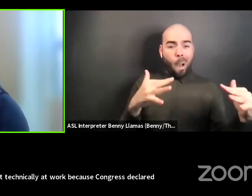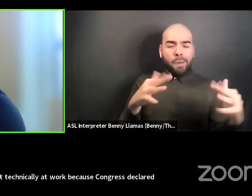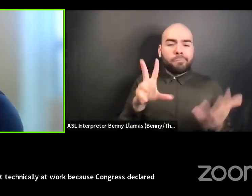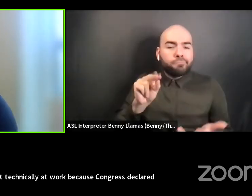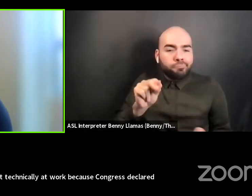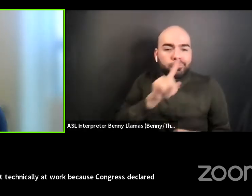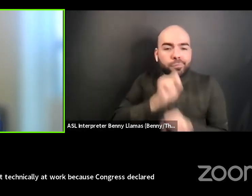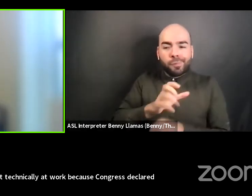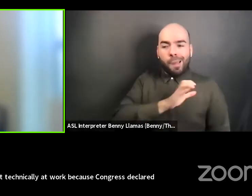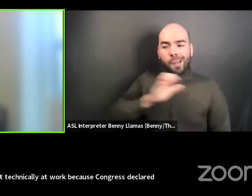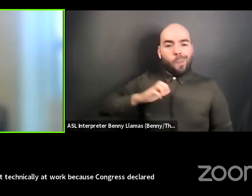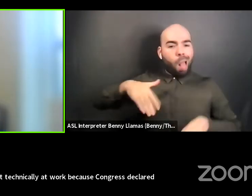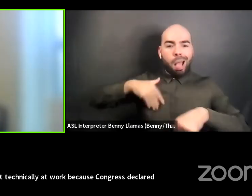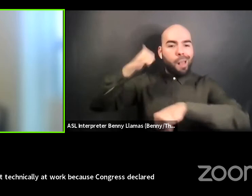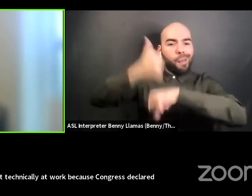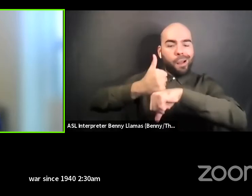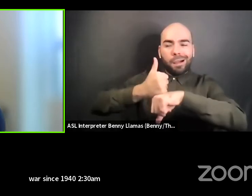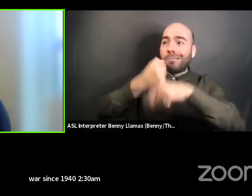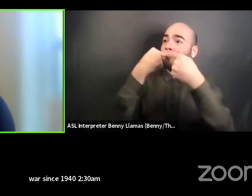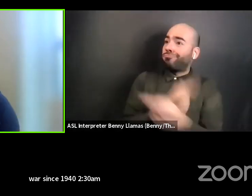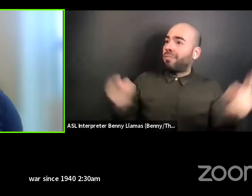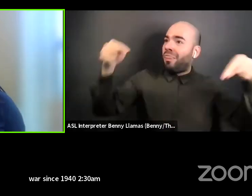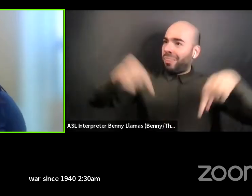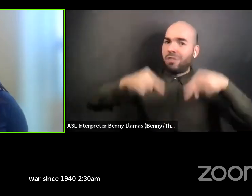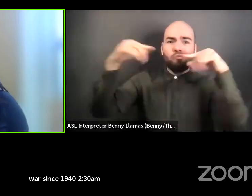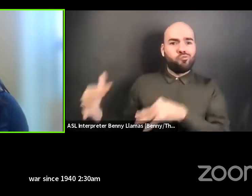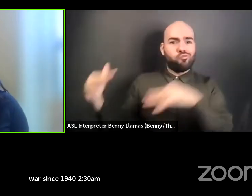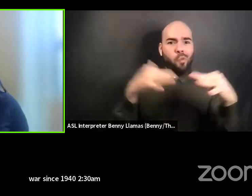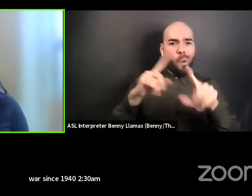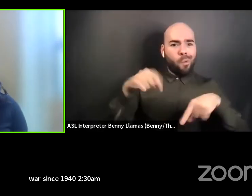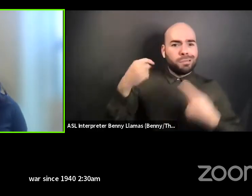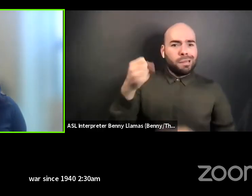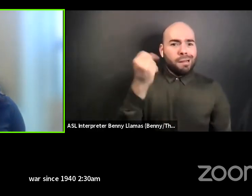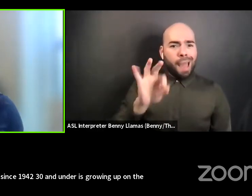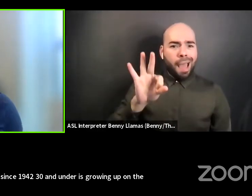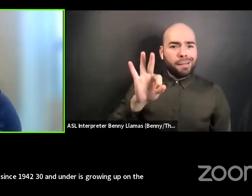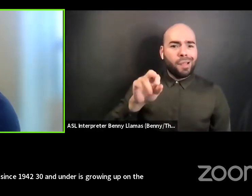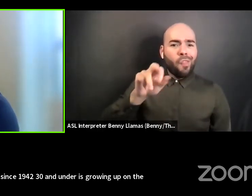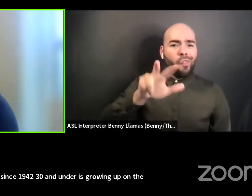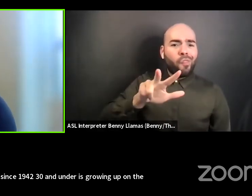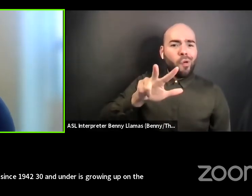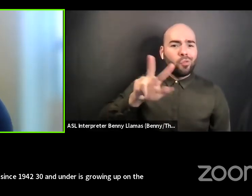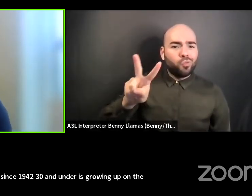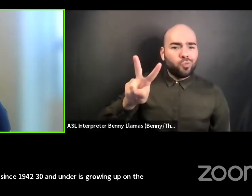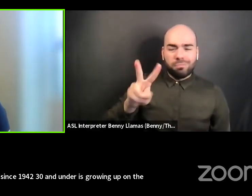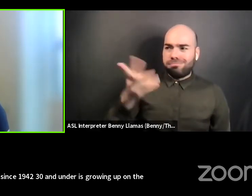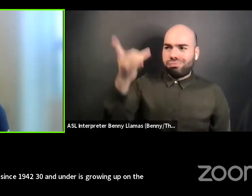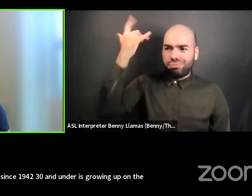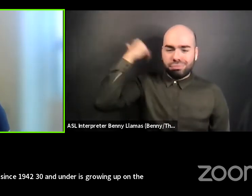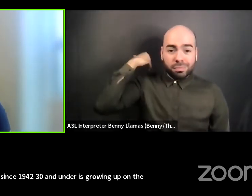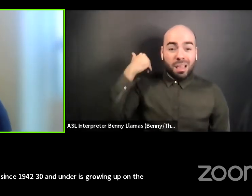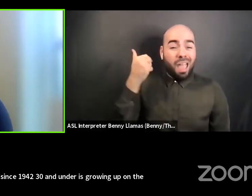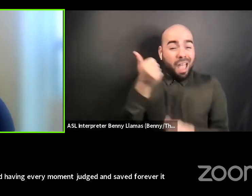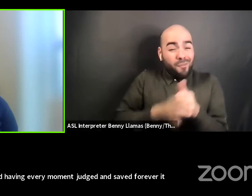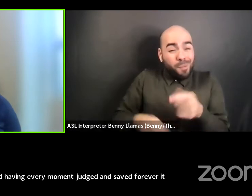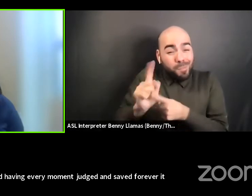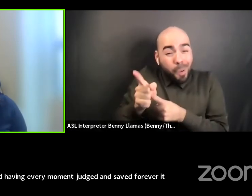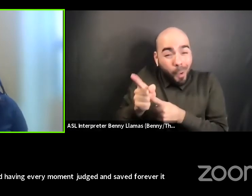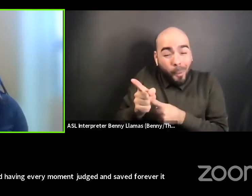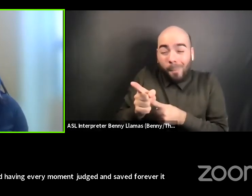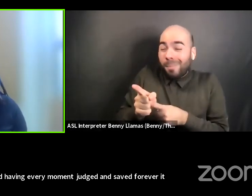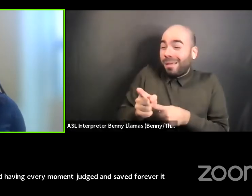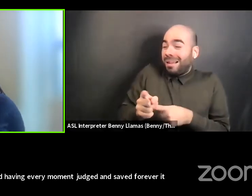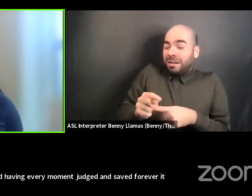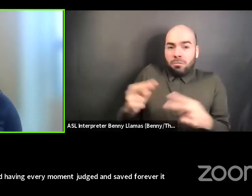1942. 30 and under is growing up on the internet and having every moment judged and saved forever. It's speaking a